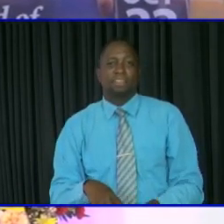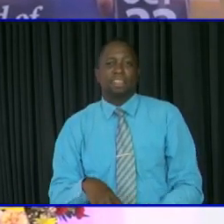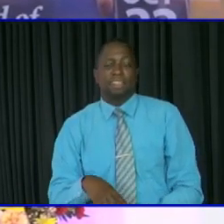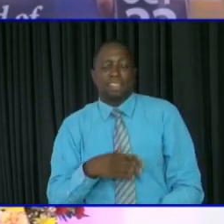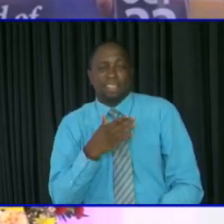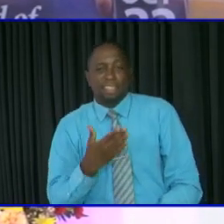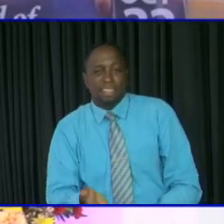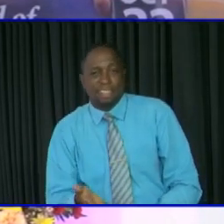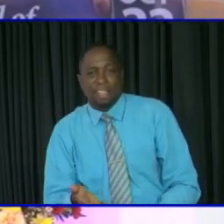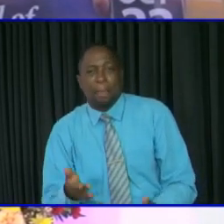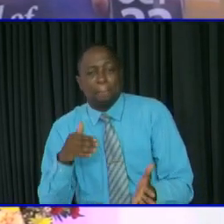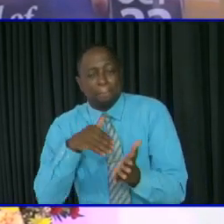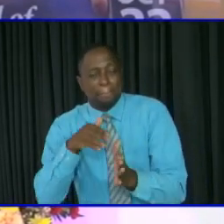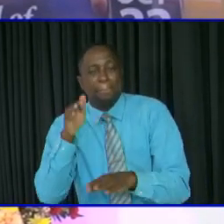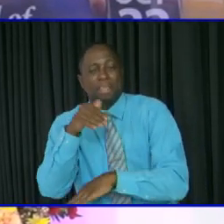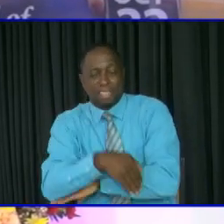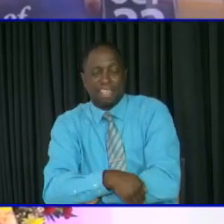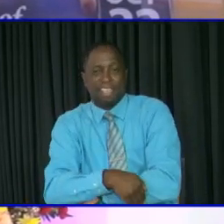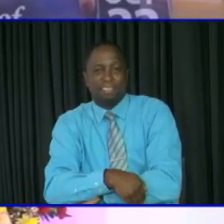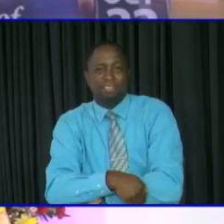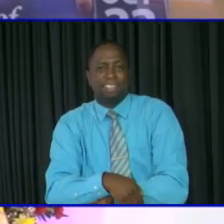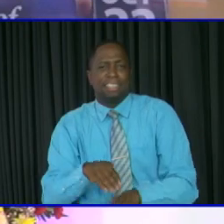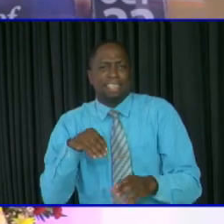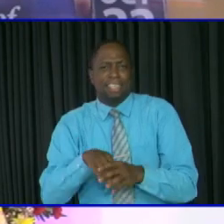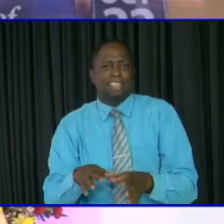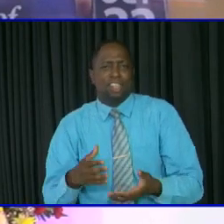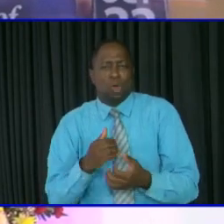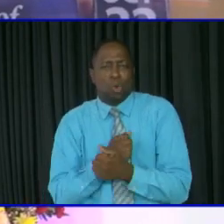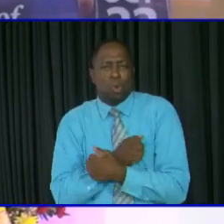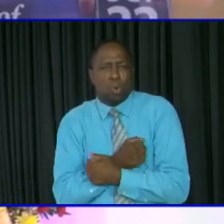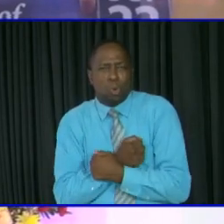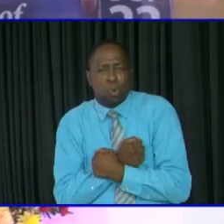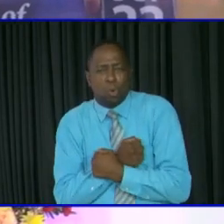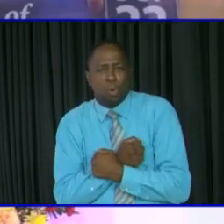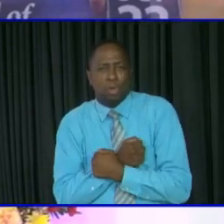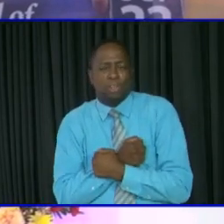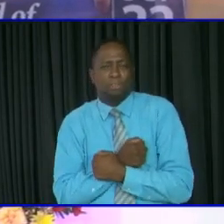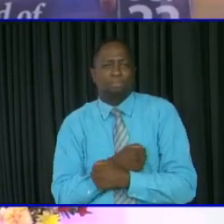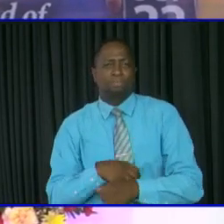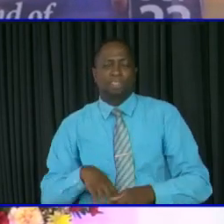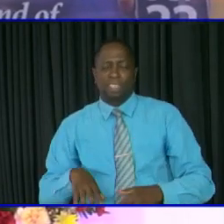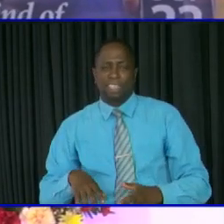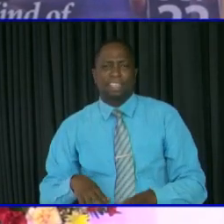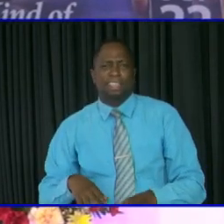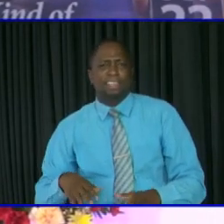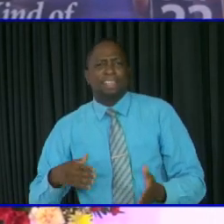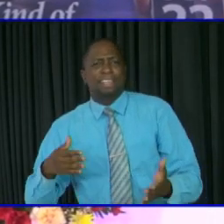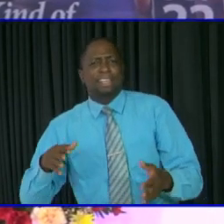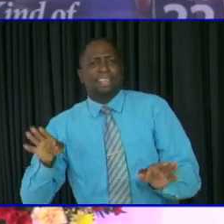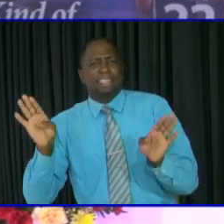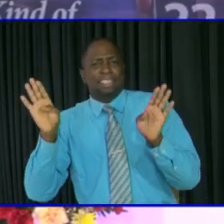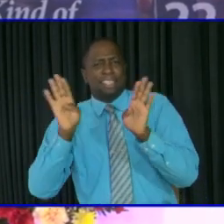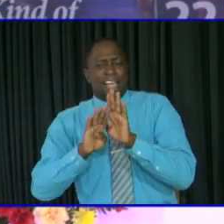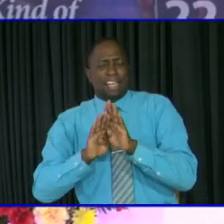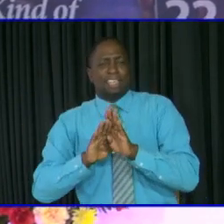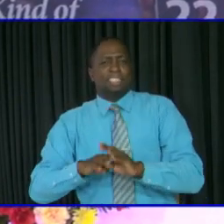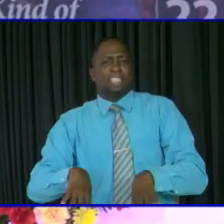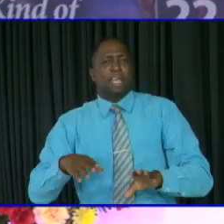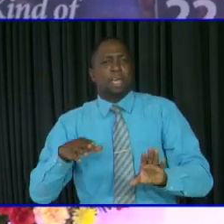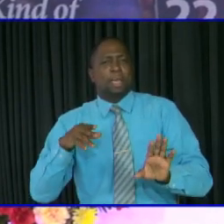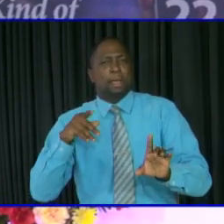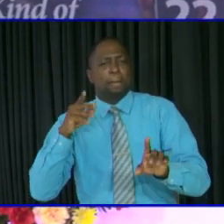slow. Midnight in the cold of the experience, the darkest point in time. It is